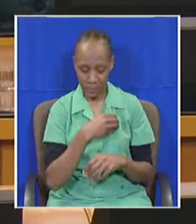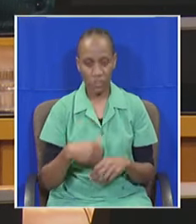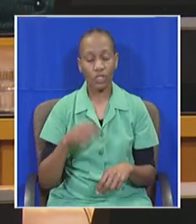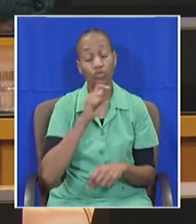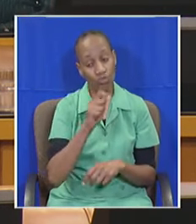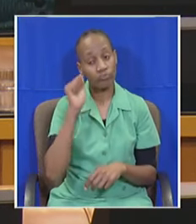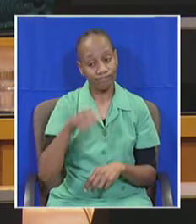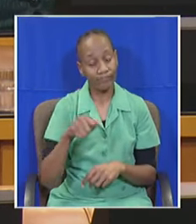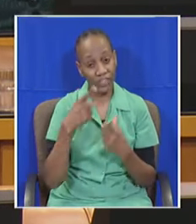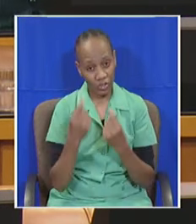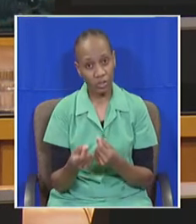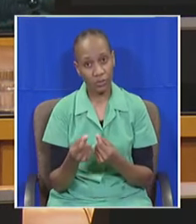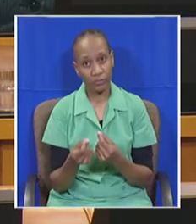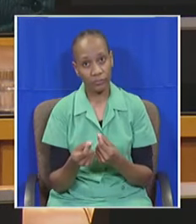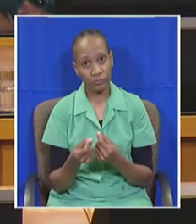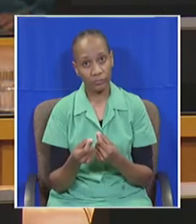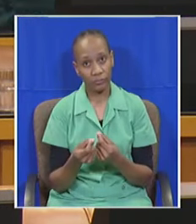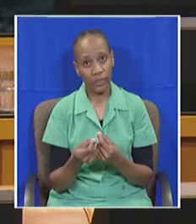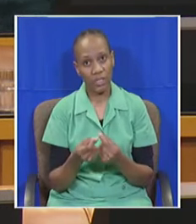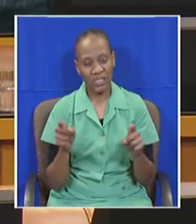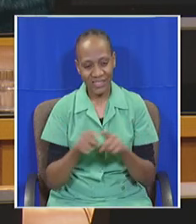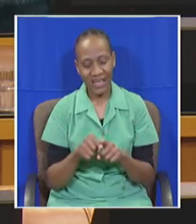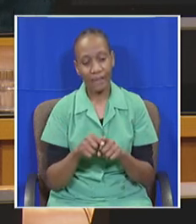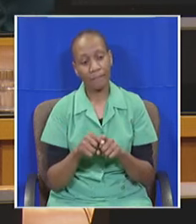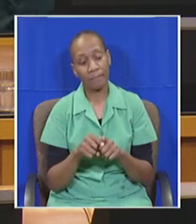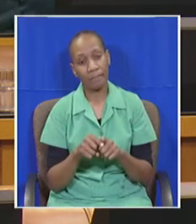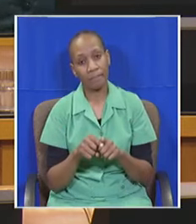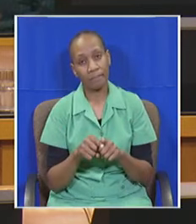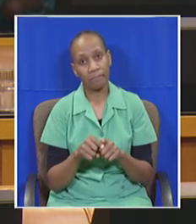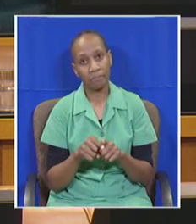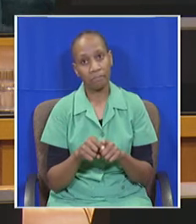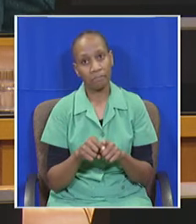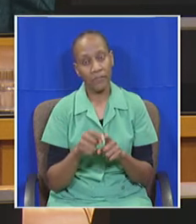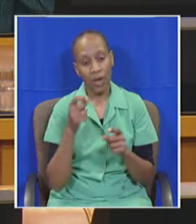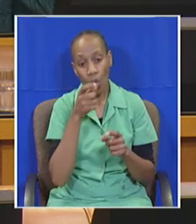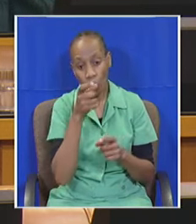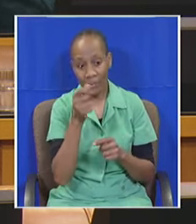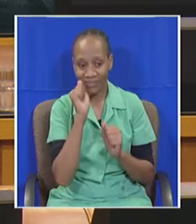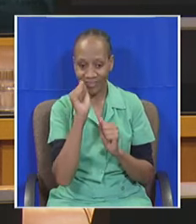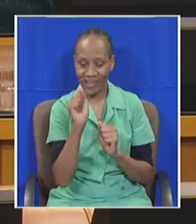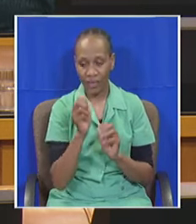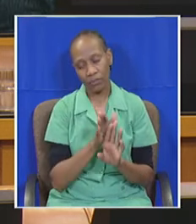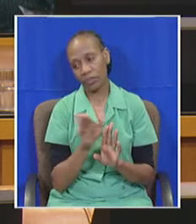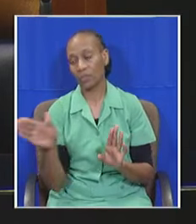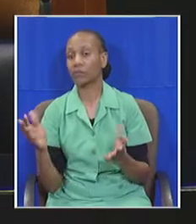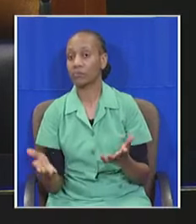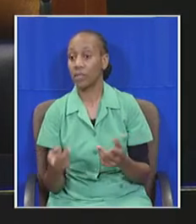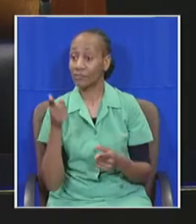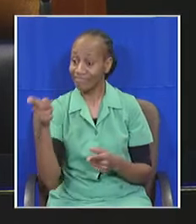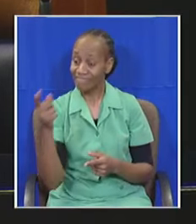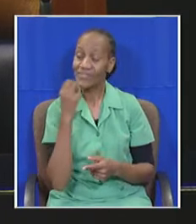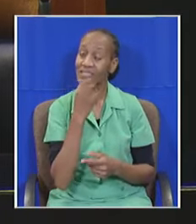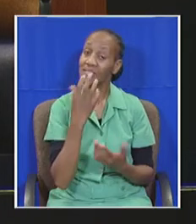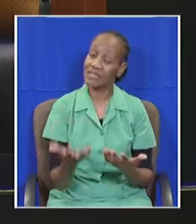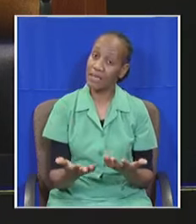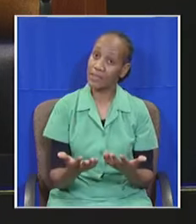indeed prefixed by allegations, but also other type of remarks. He also made the following statement on